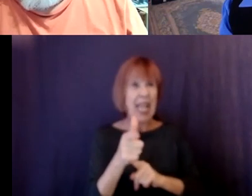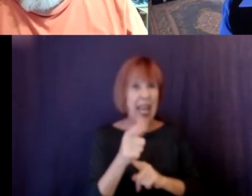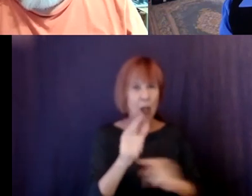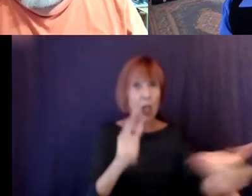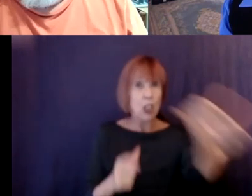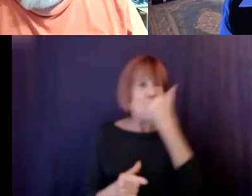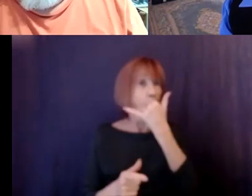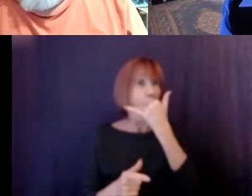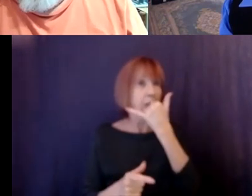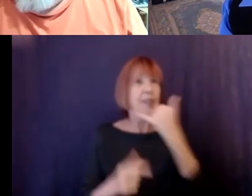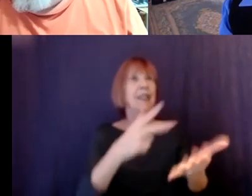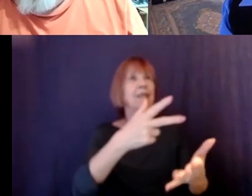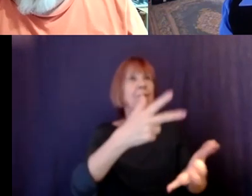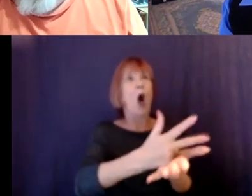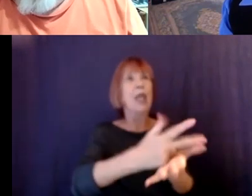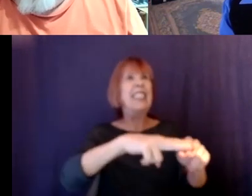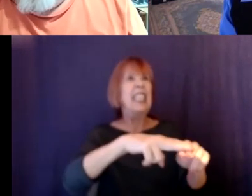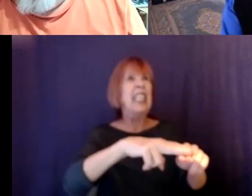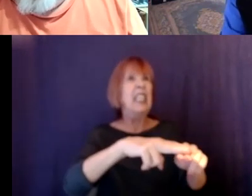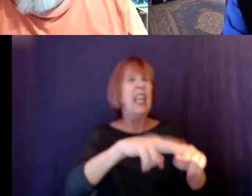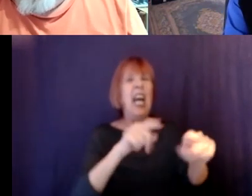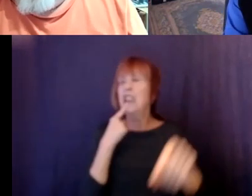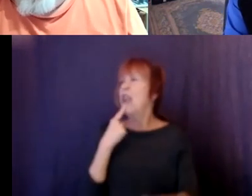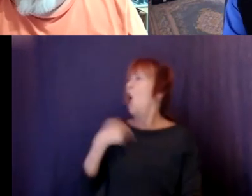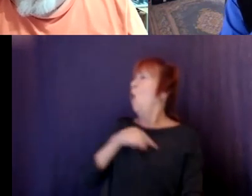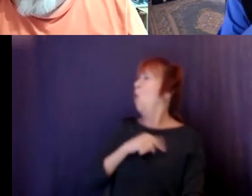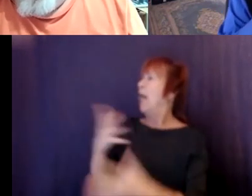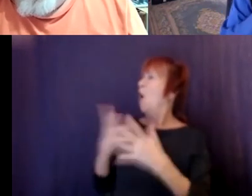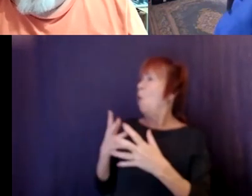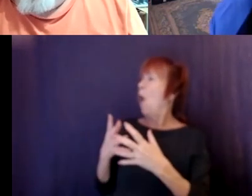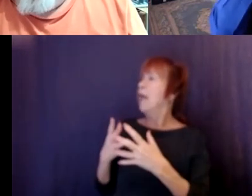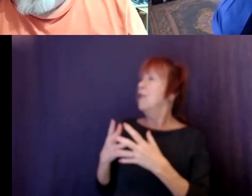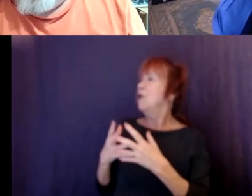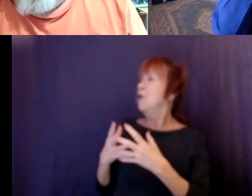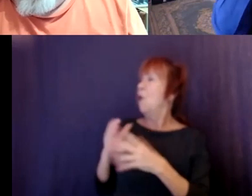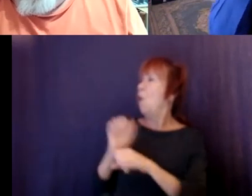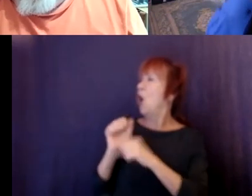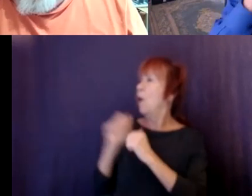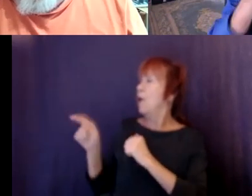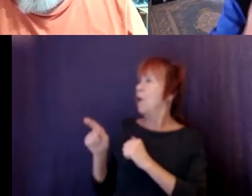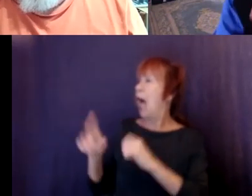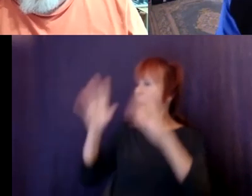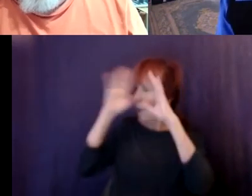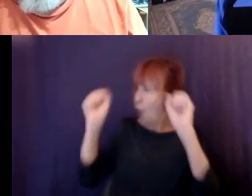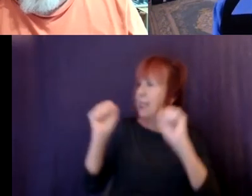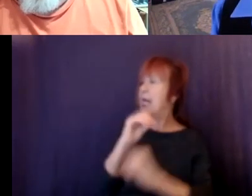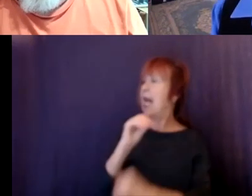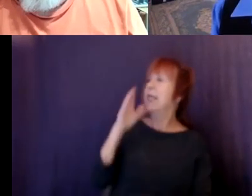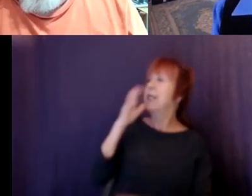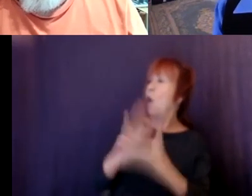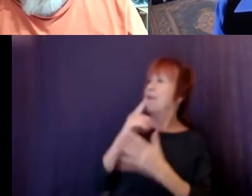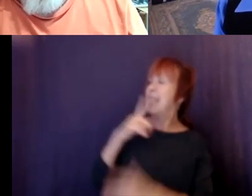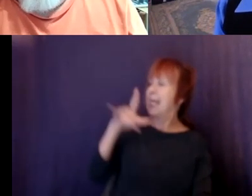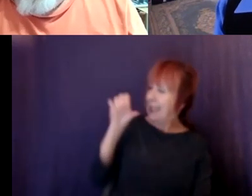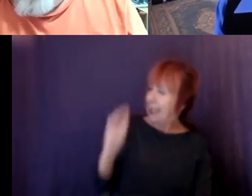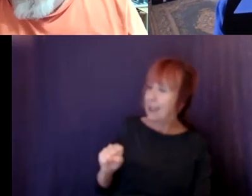look, we want to work with you, and the president and Mrs. Obama feel the same way. And so we are the